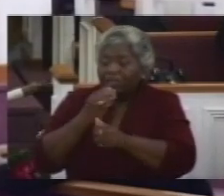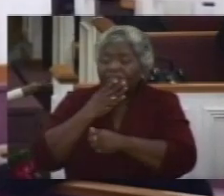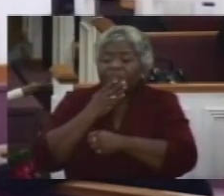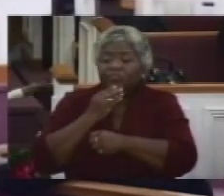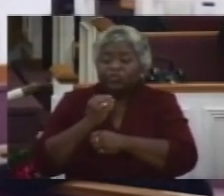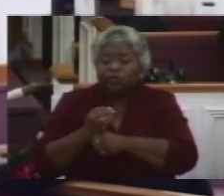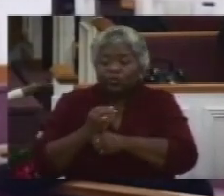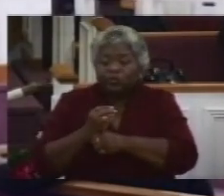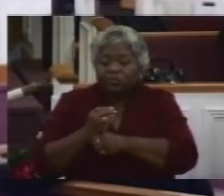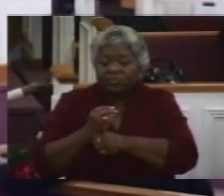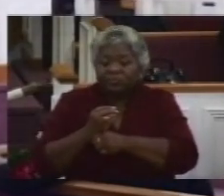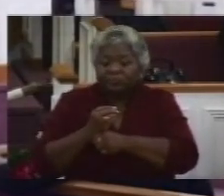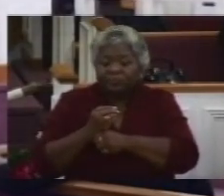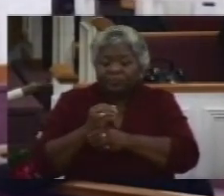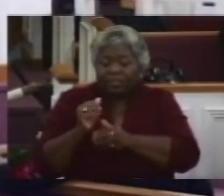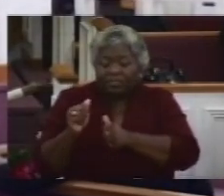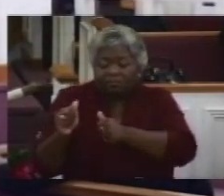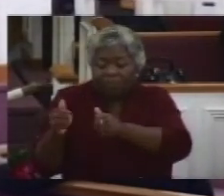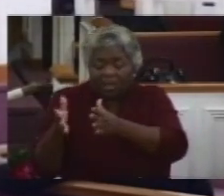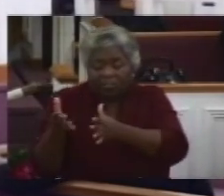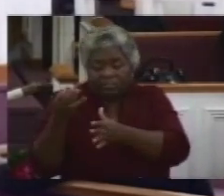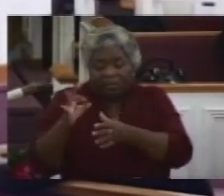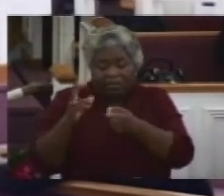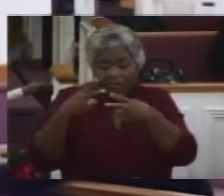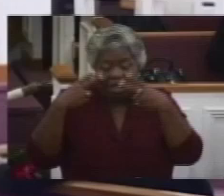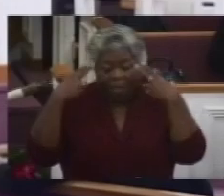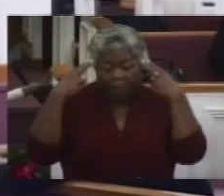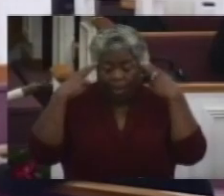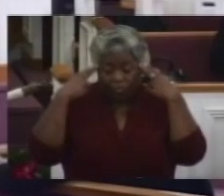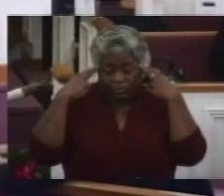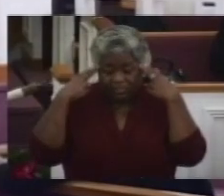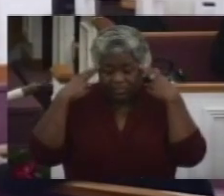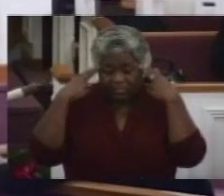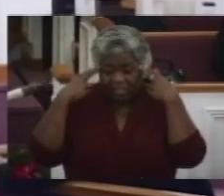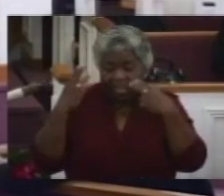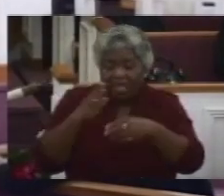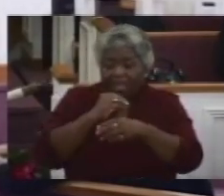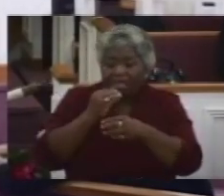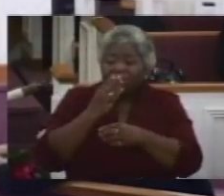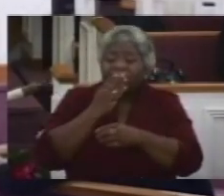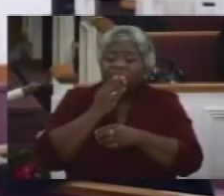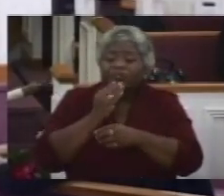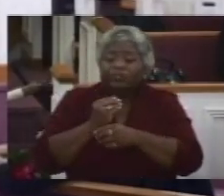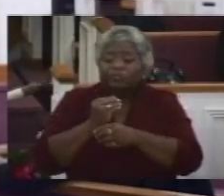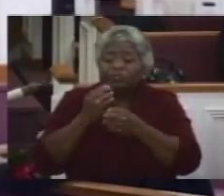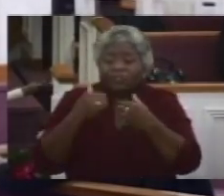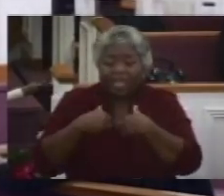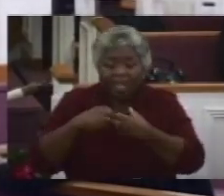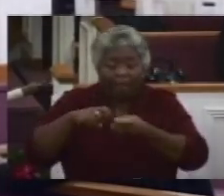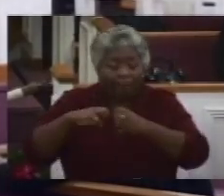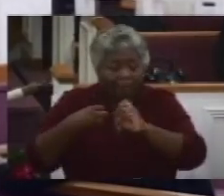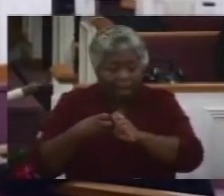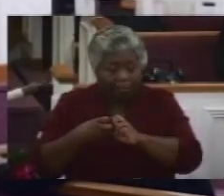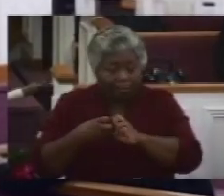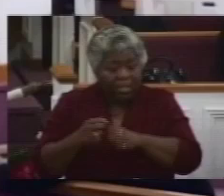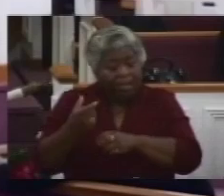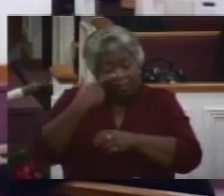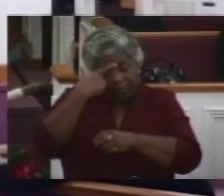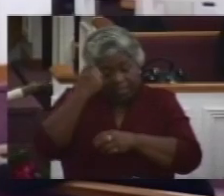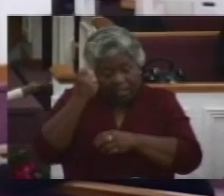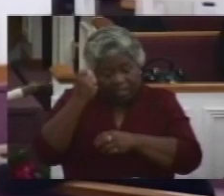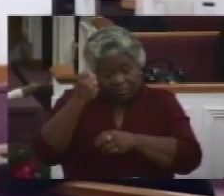Jews, the followers of Moses. And the Jews had a problem, because